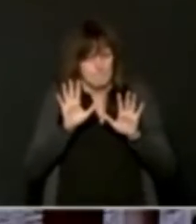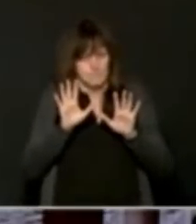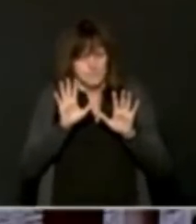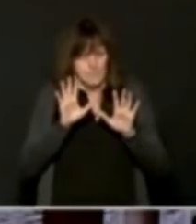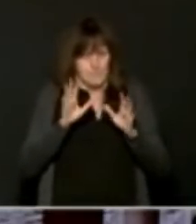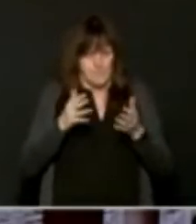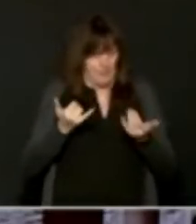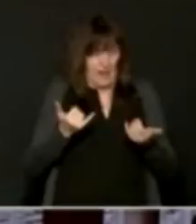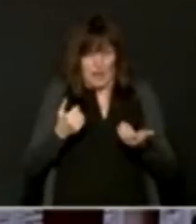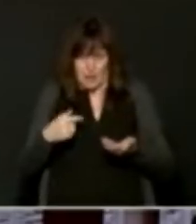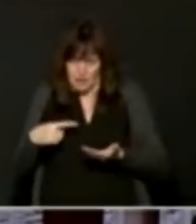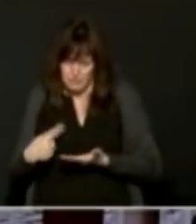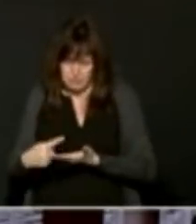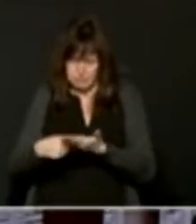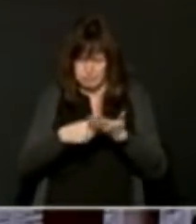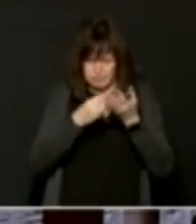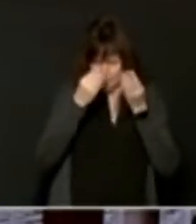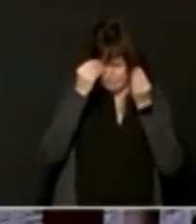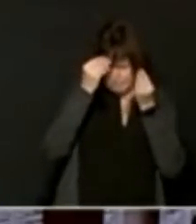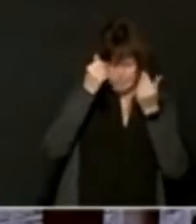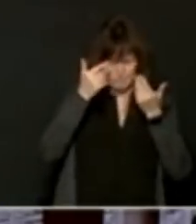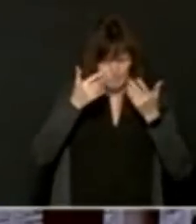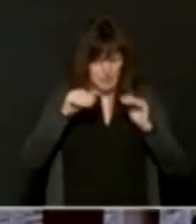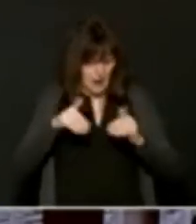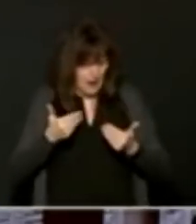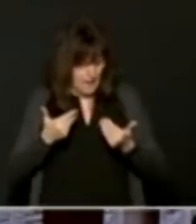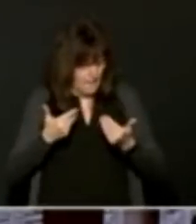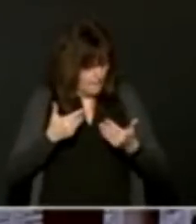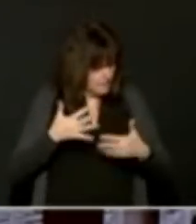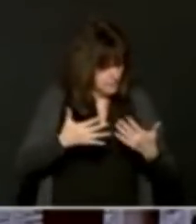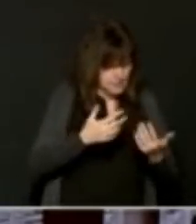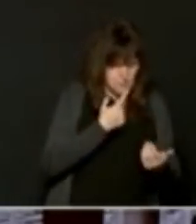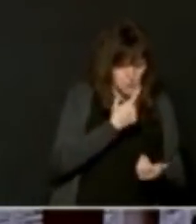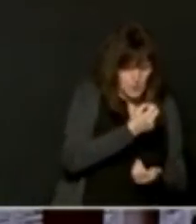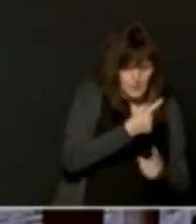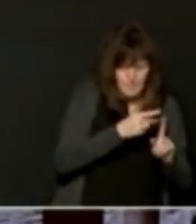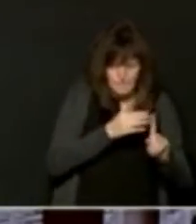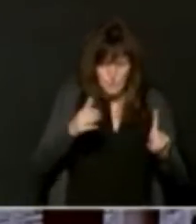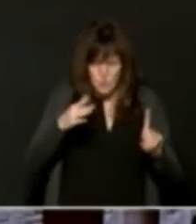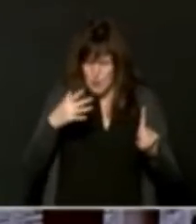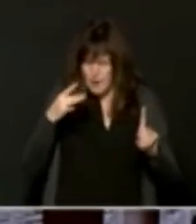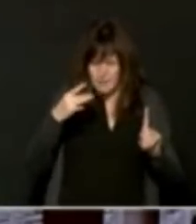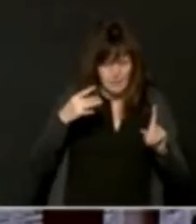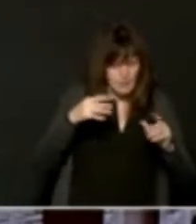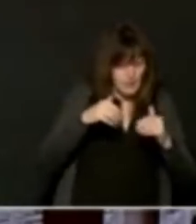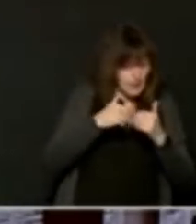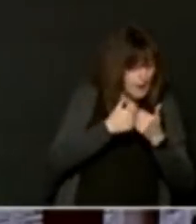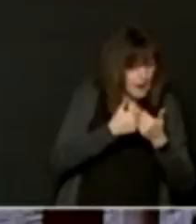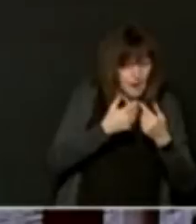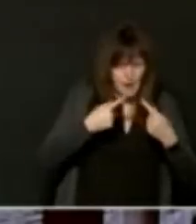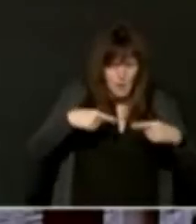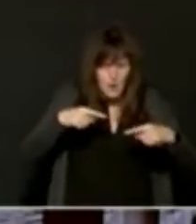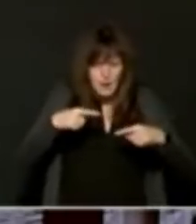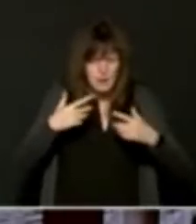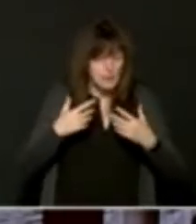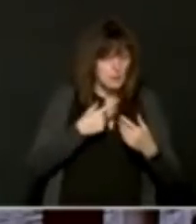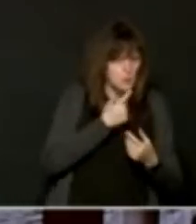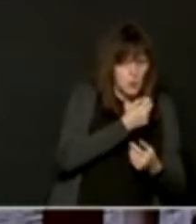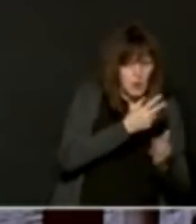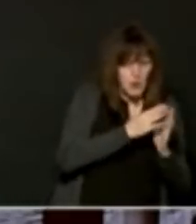how will we approach the 12 to 18-year-old, specifically the 12 to 16 that just had additional